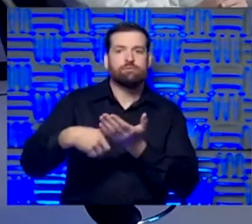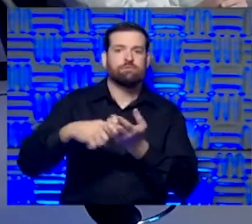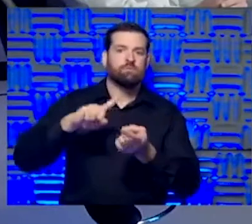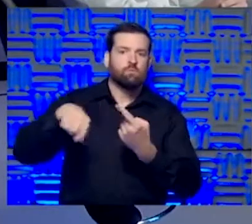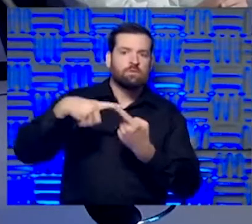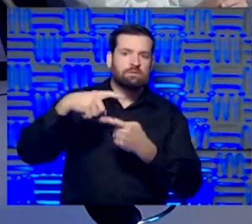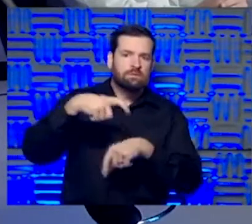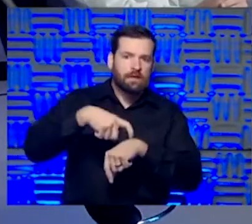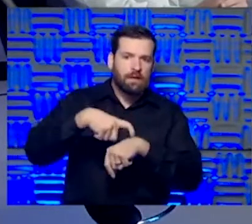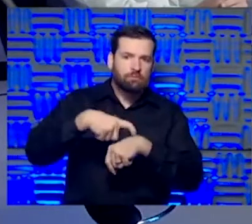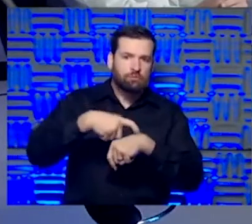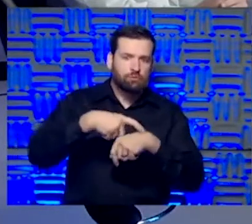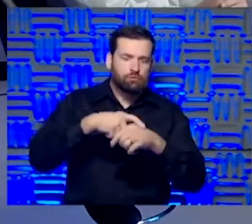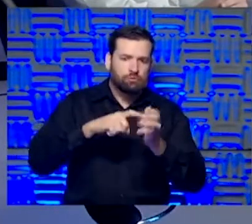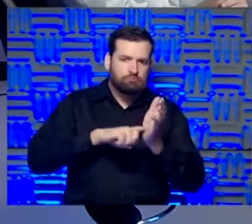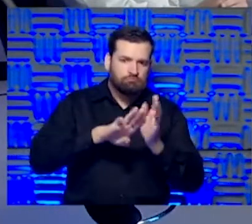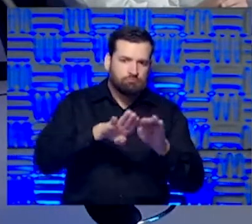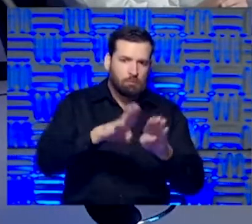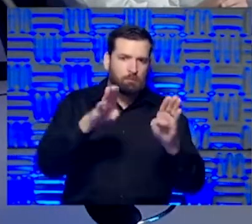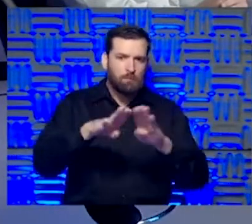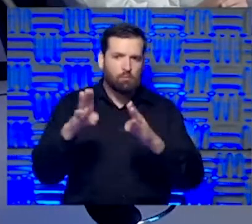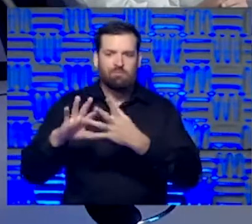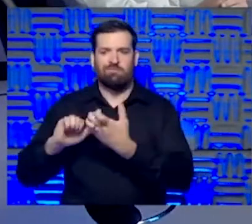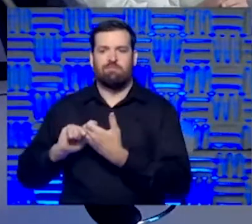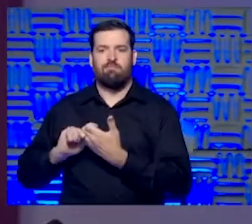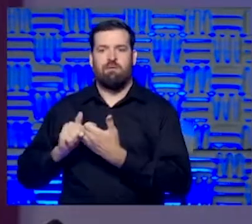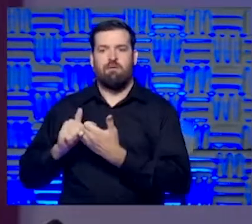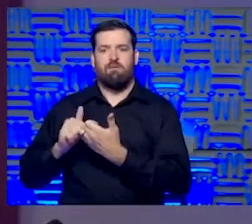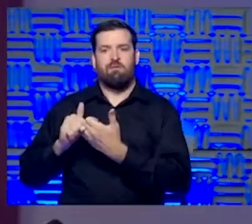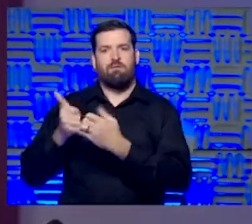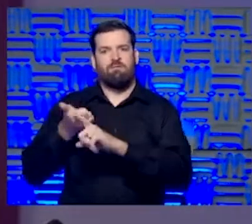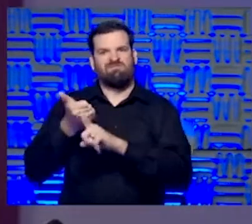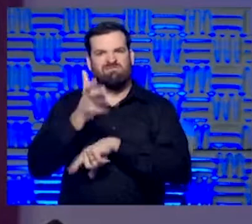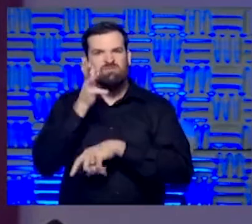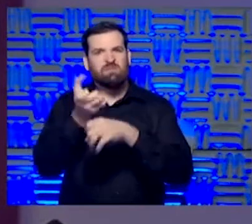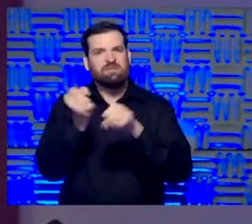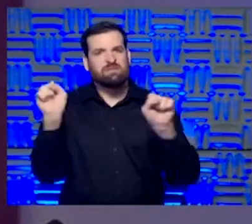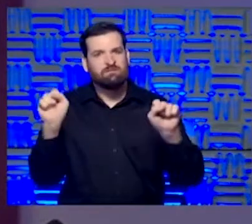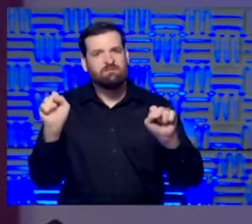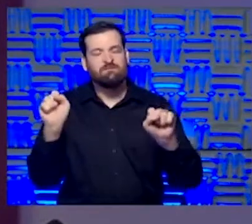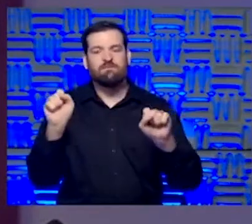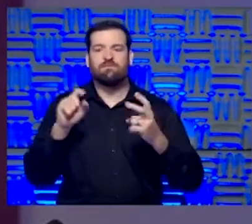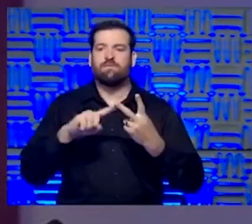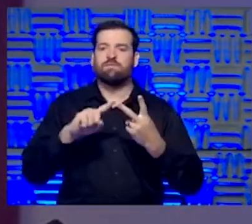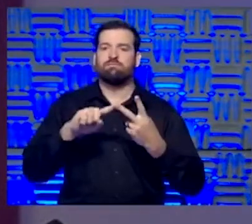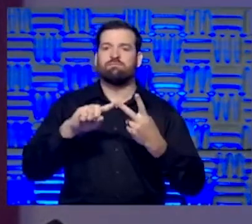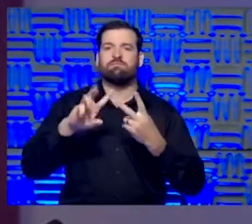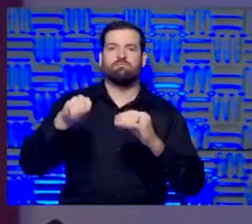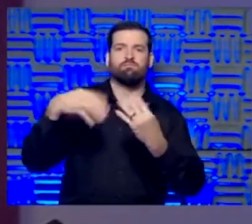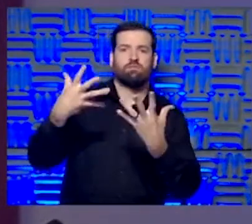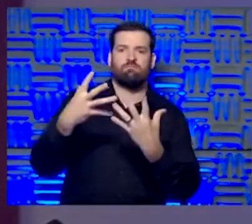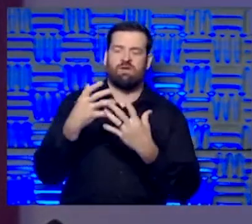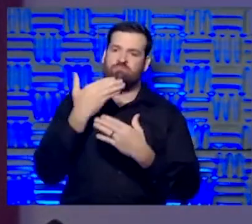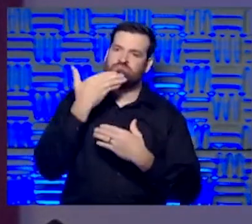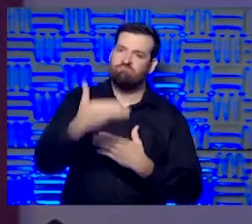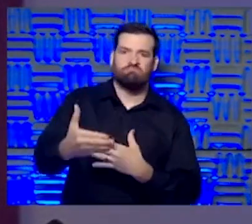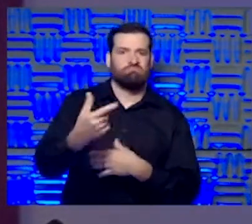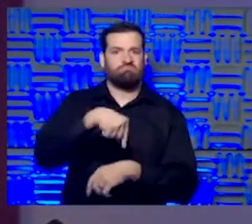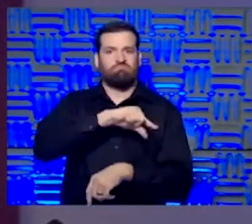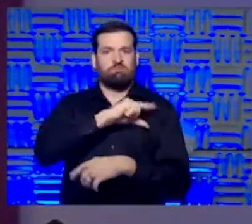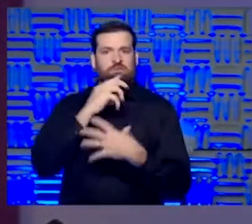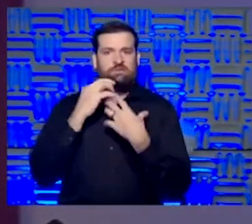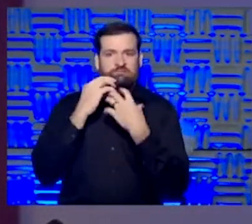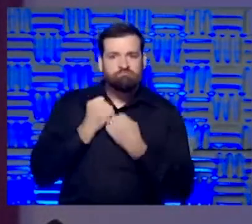up. How do we do it in a way that is going to be safe, that's going to provide high-value care, as well